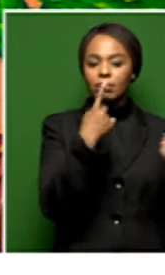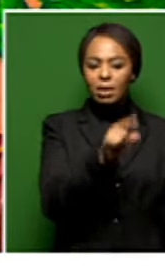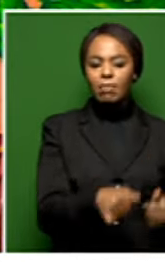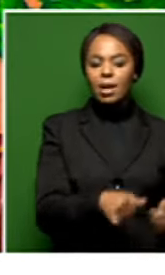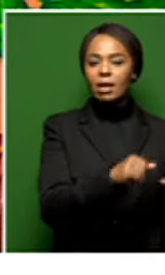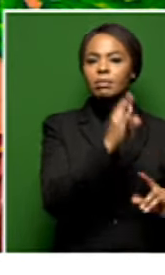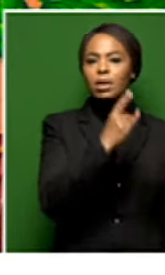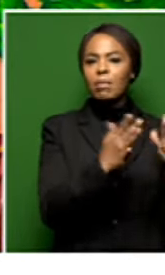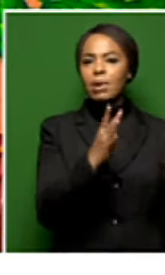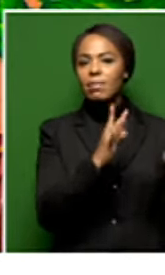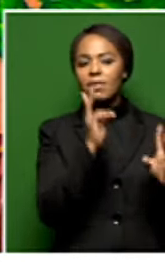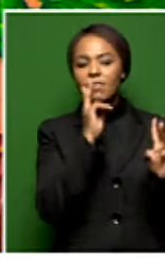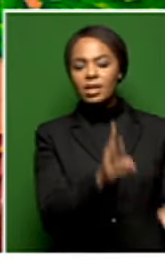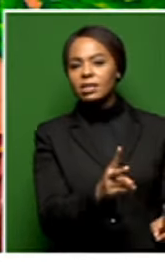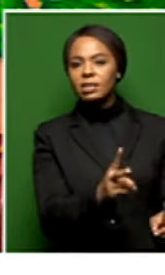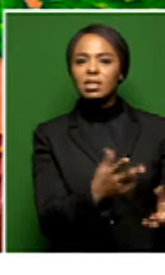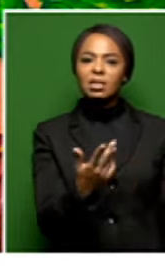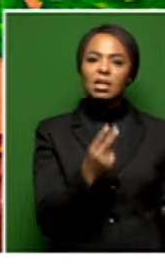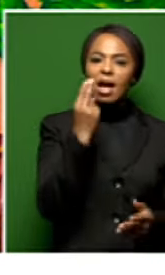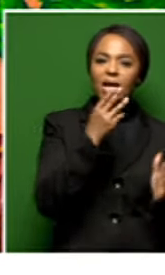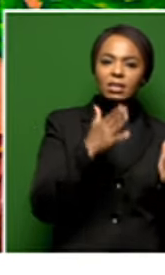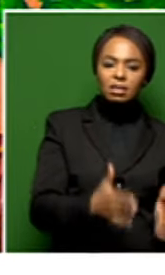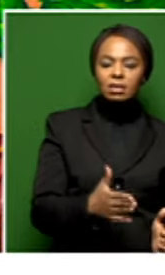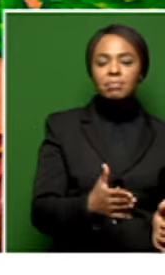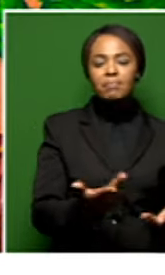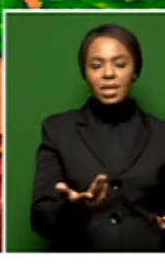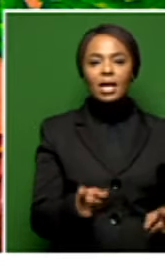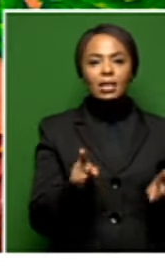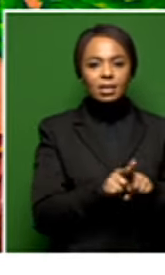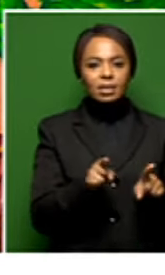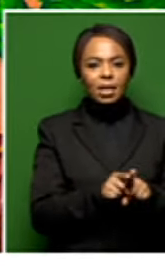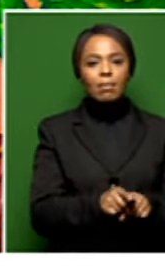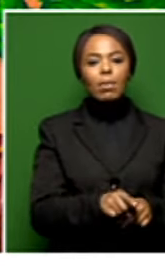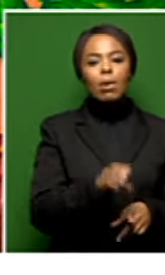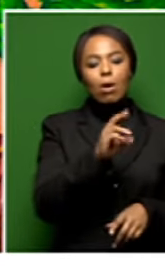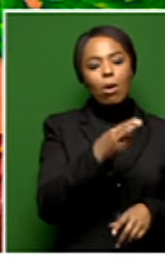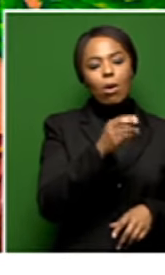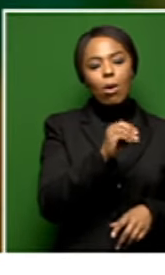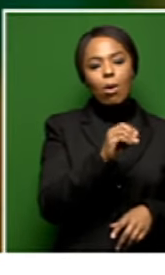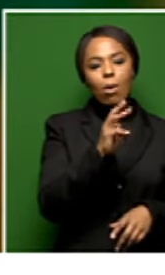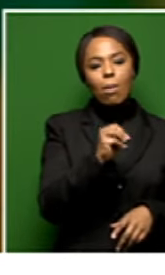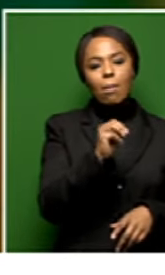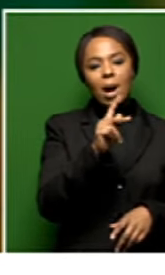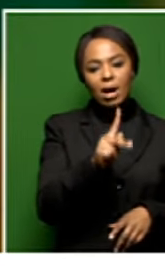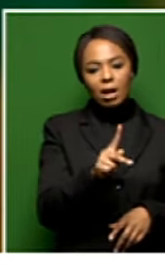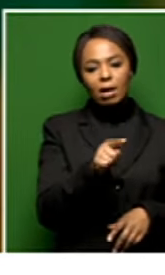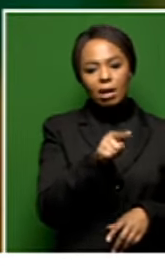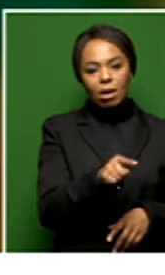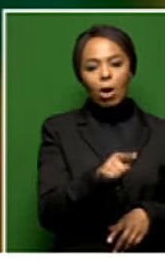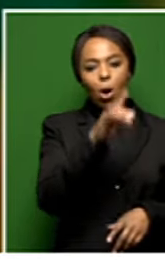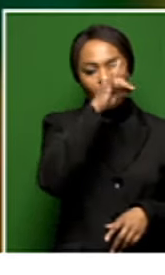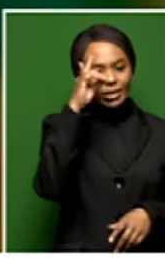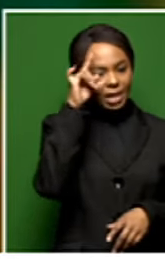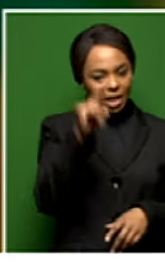either to visit artists and stuff like that. And so also the Hallmark Hotel and Steyn Entertainment, what they're doing with that building is